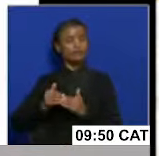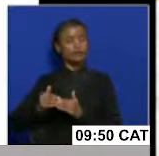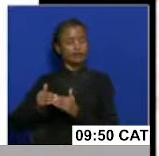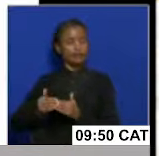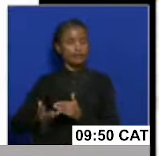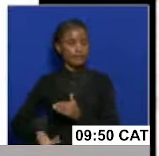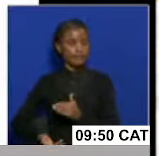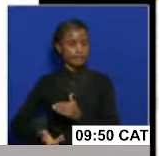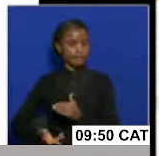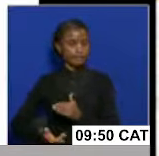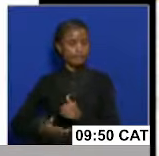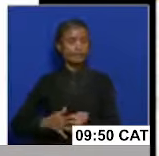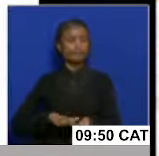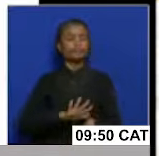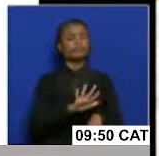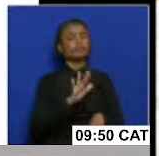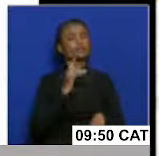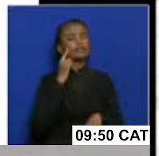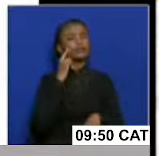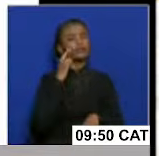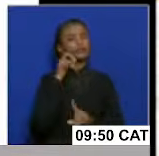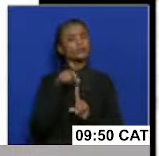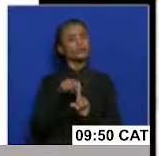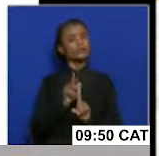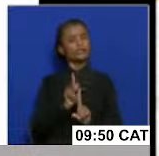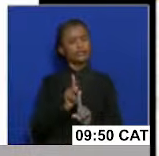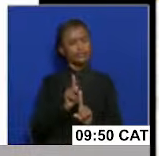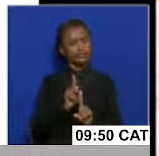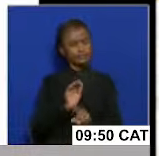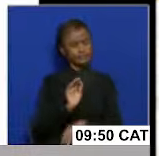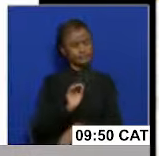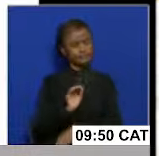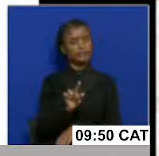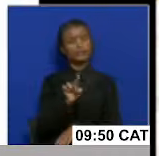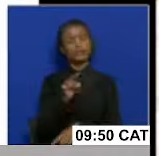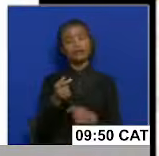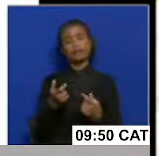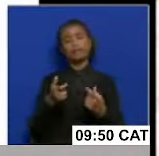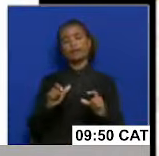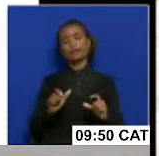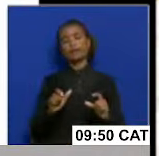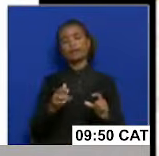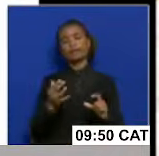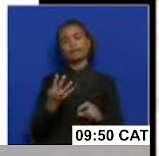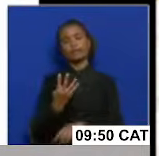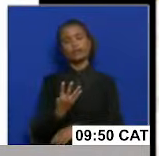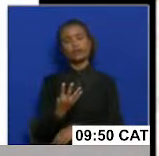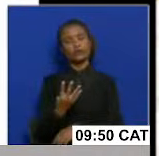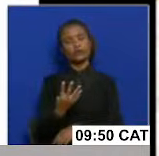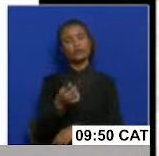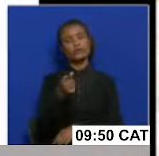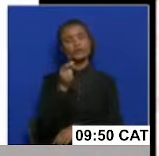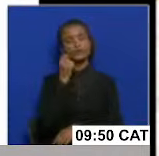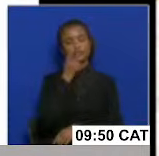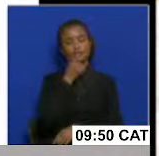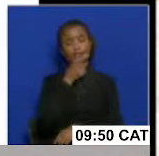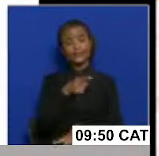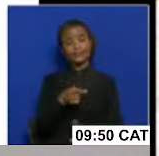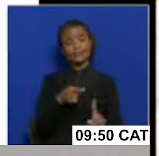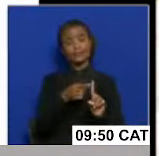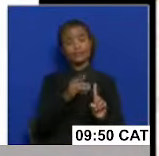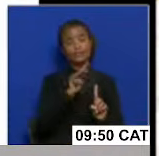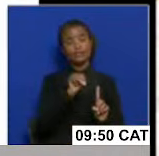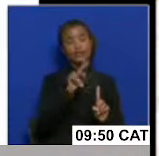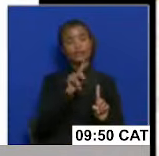Witness K, when you say in paragraph 4 that Mr. Mkwanazi began asking you to borrow